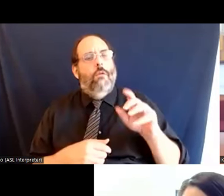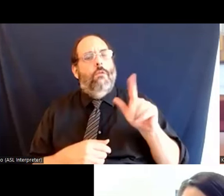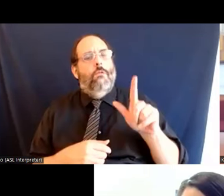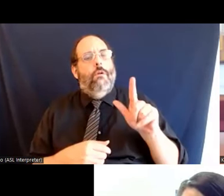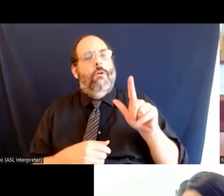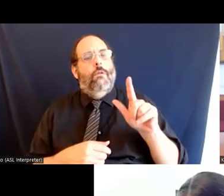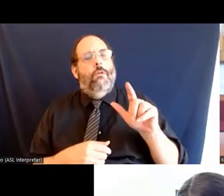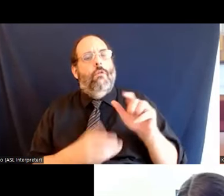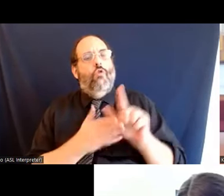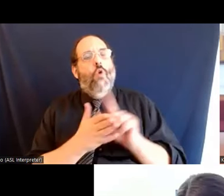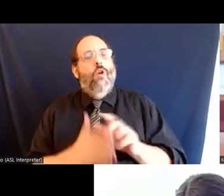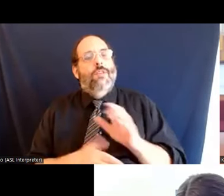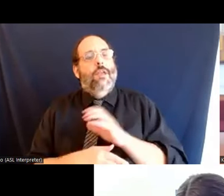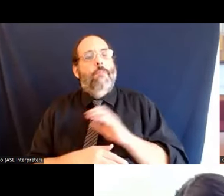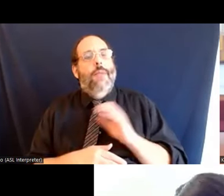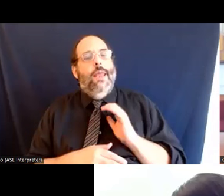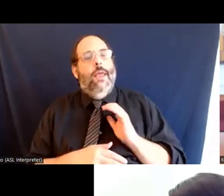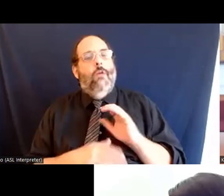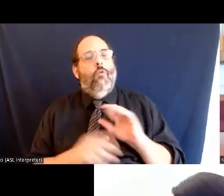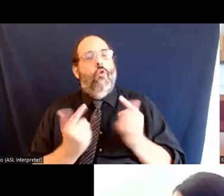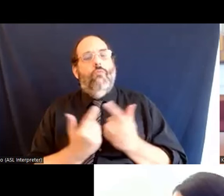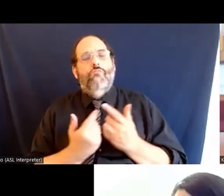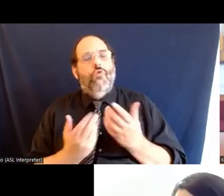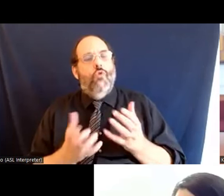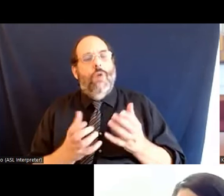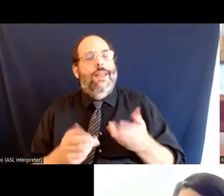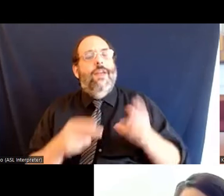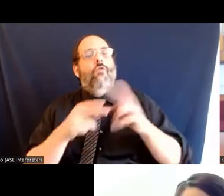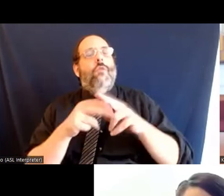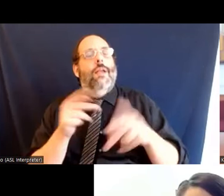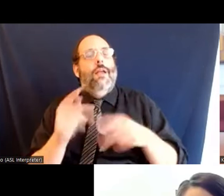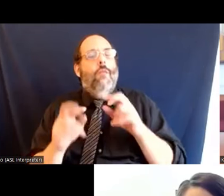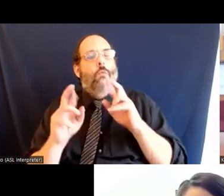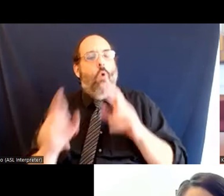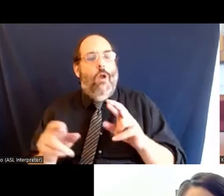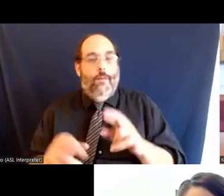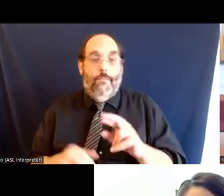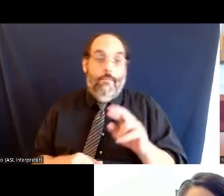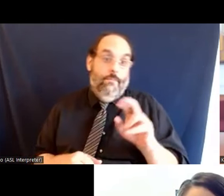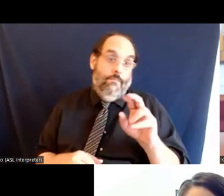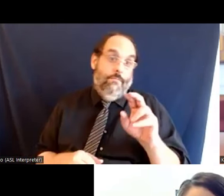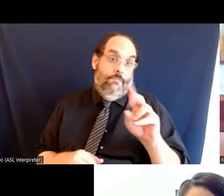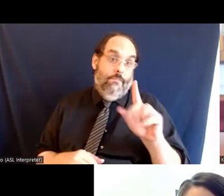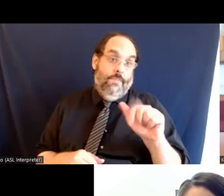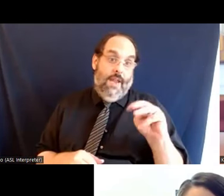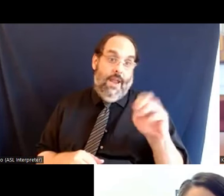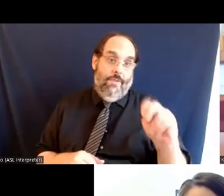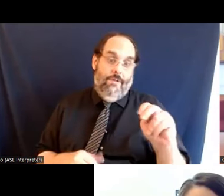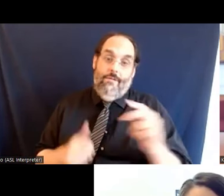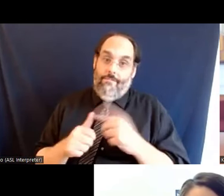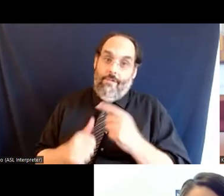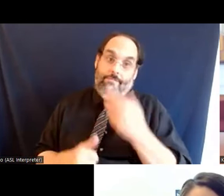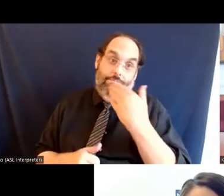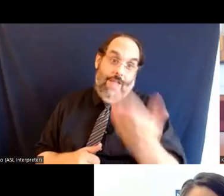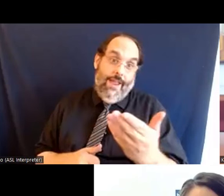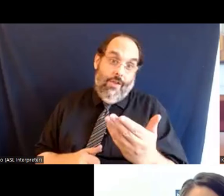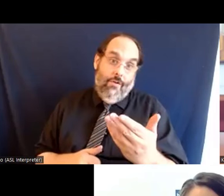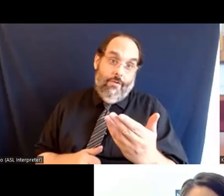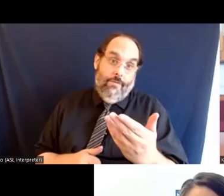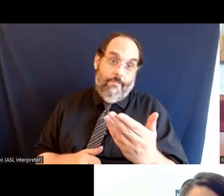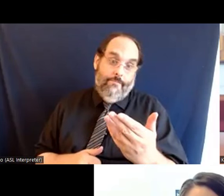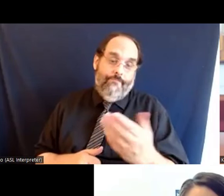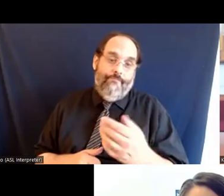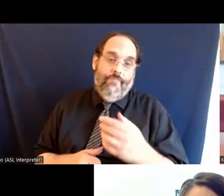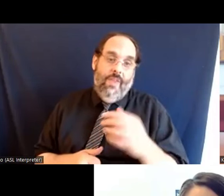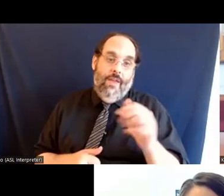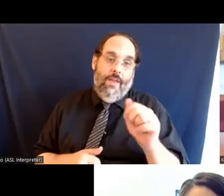to increase hate crimes reporting? Well, first, I'd love to thank you, Associate Attorney General Clark,